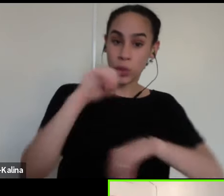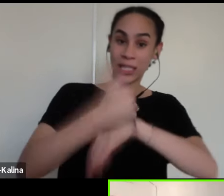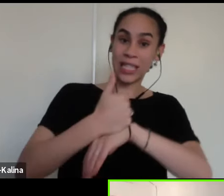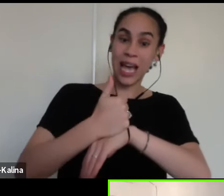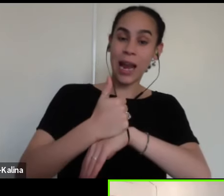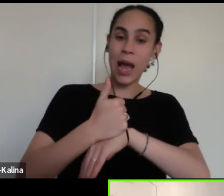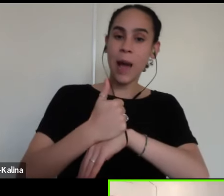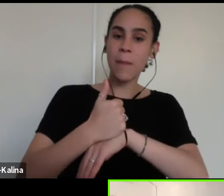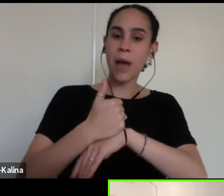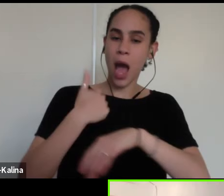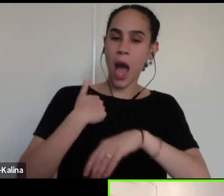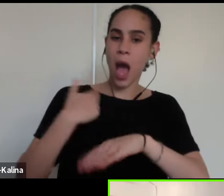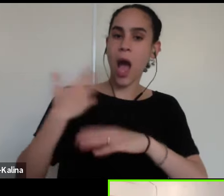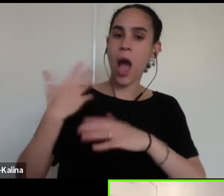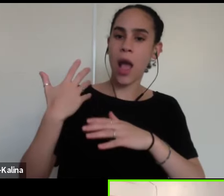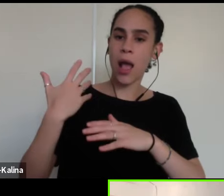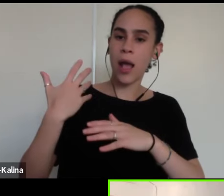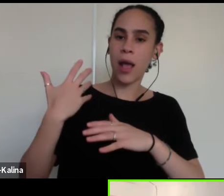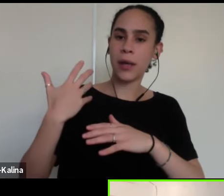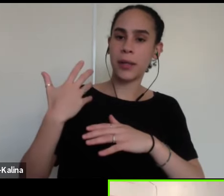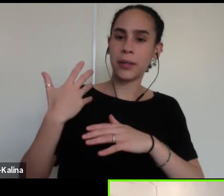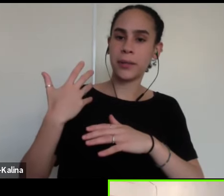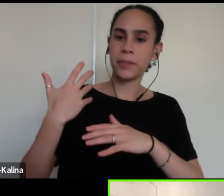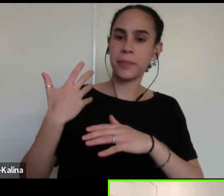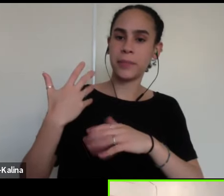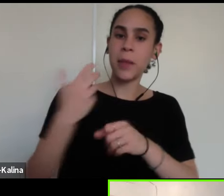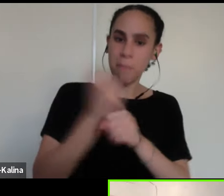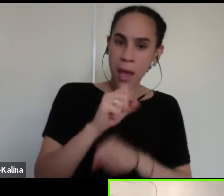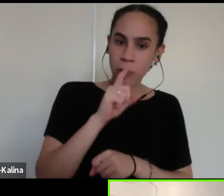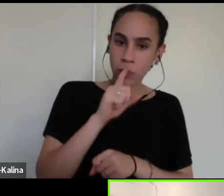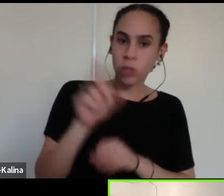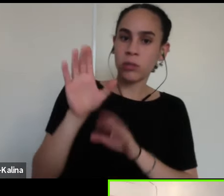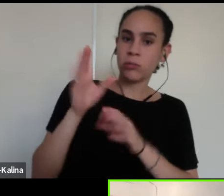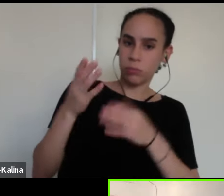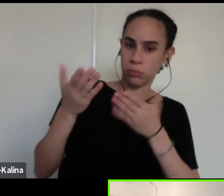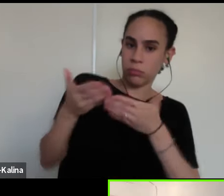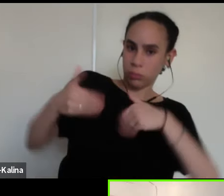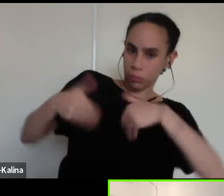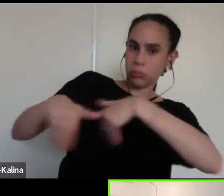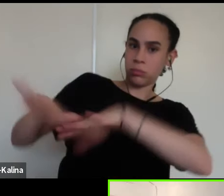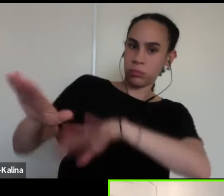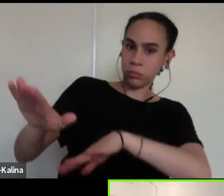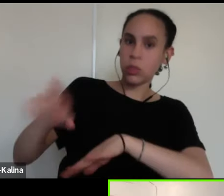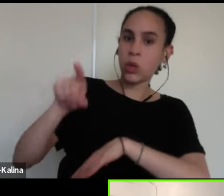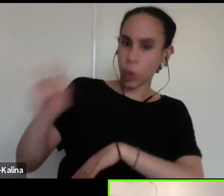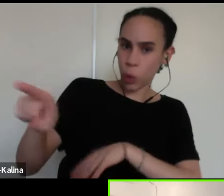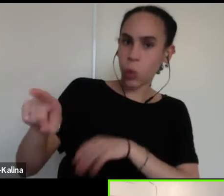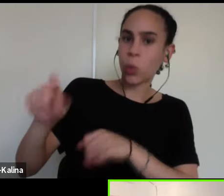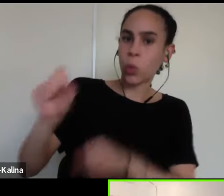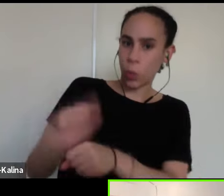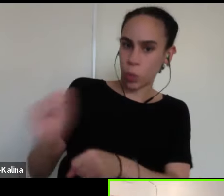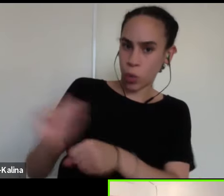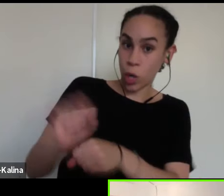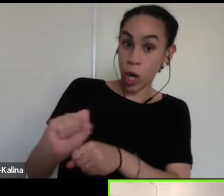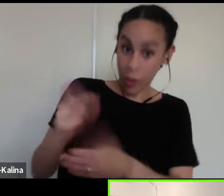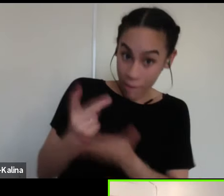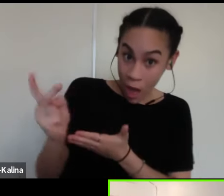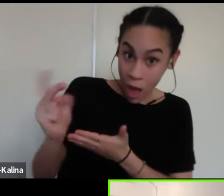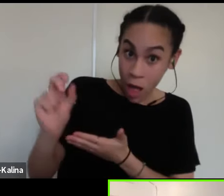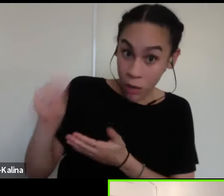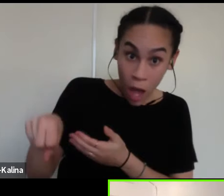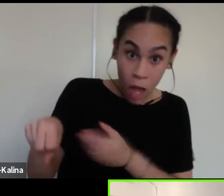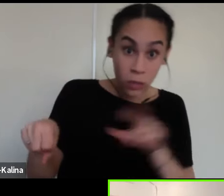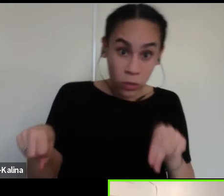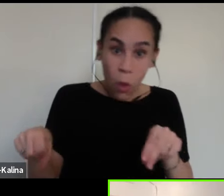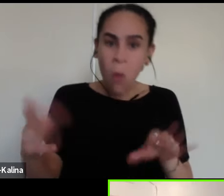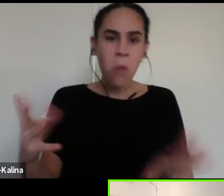around the shoulders of that person to make it work, regardless of whether or not it works, right? And so I think that is a place that I have seen myself sort of fumble